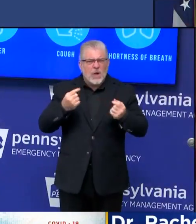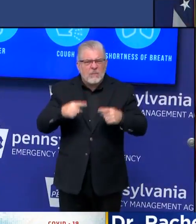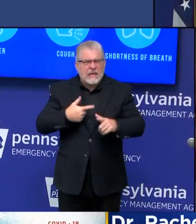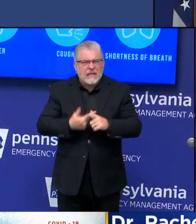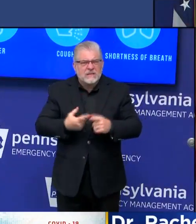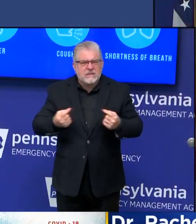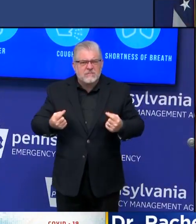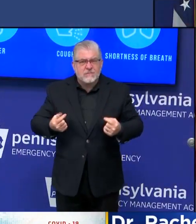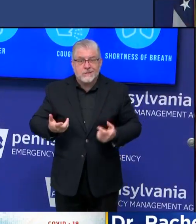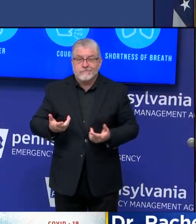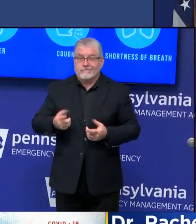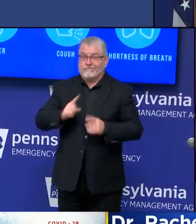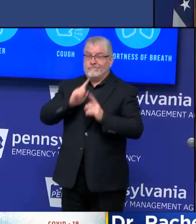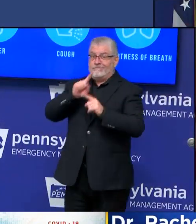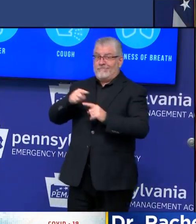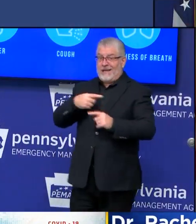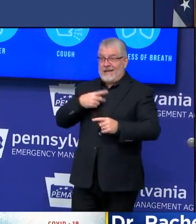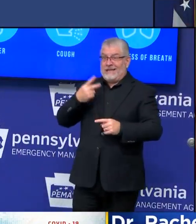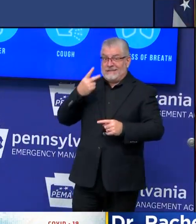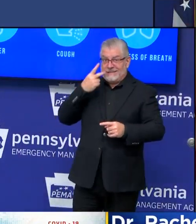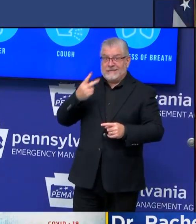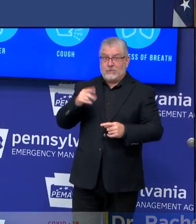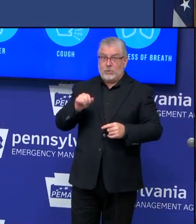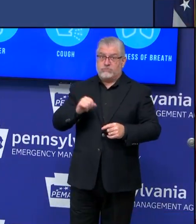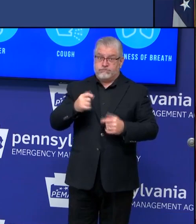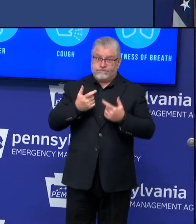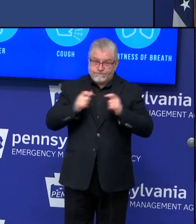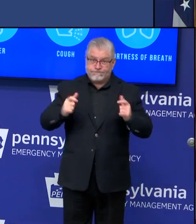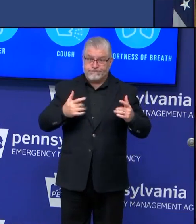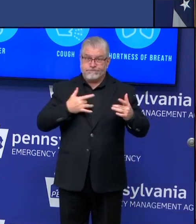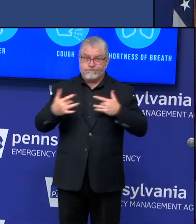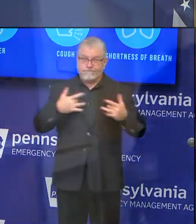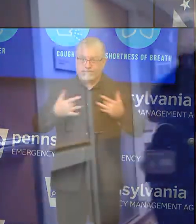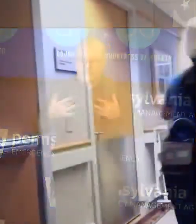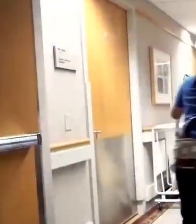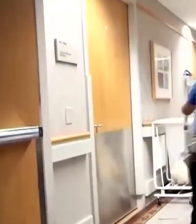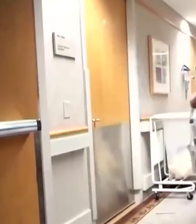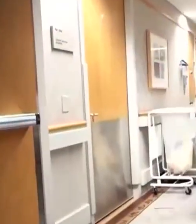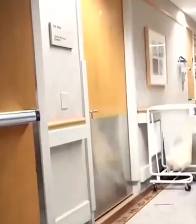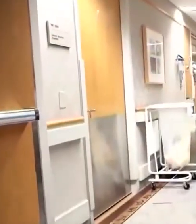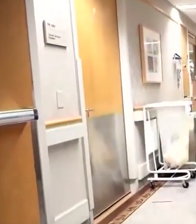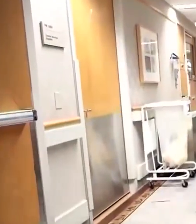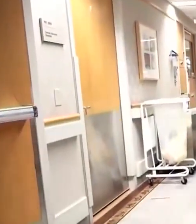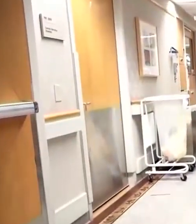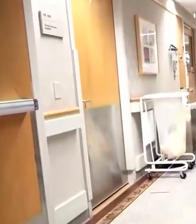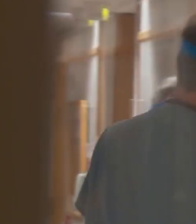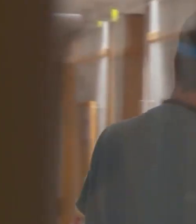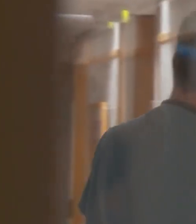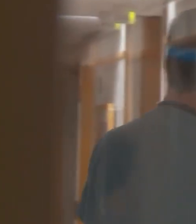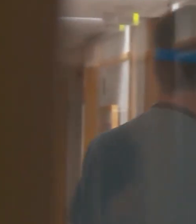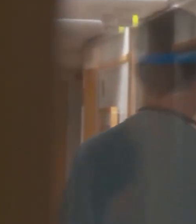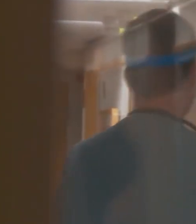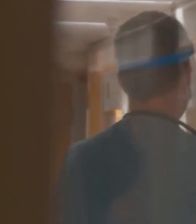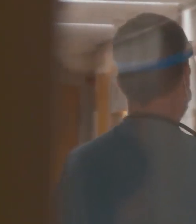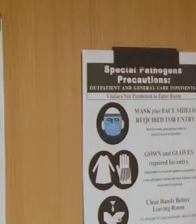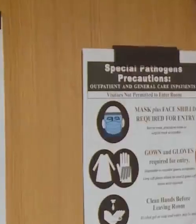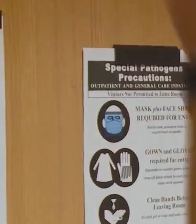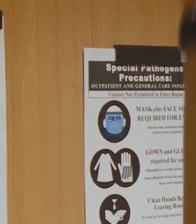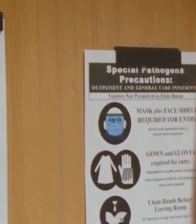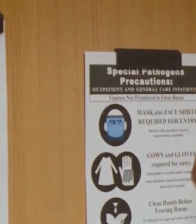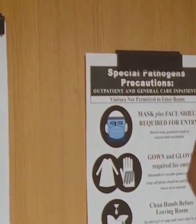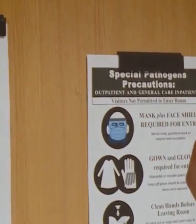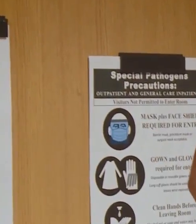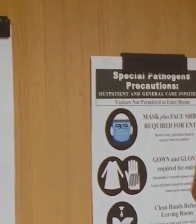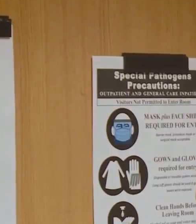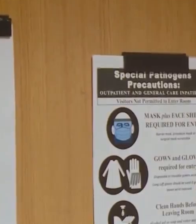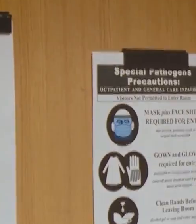significant concern that we need to work to avoid. The Secretary of Health has established a system for local hospitals to work together, canceling